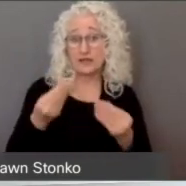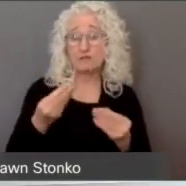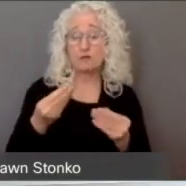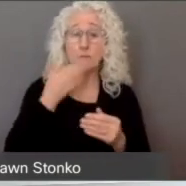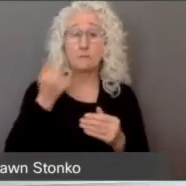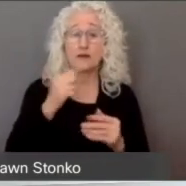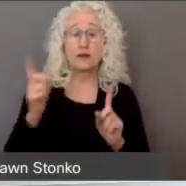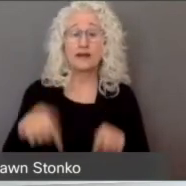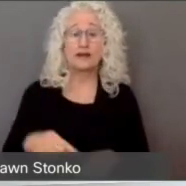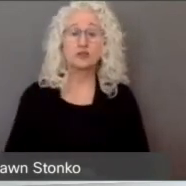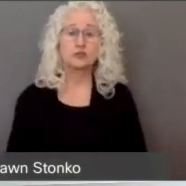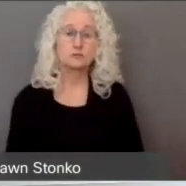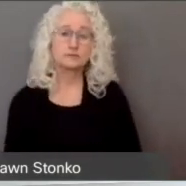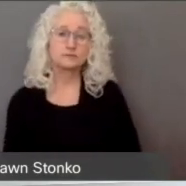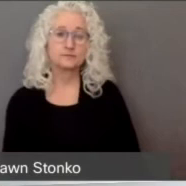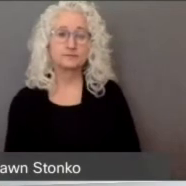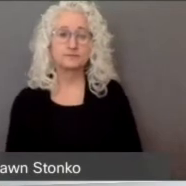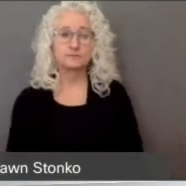answer.